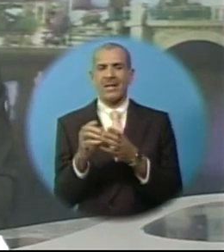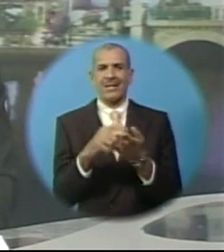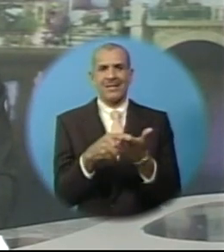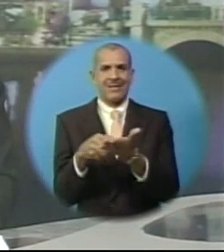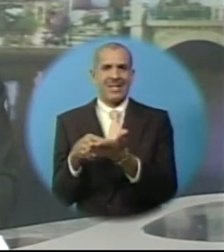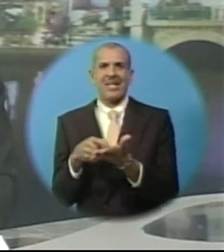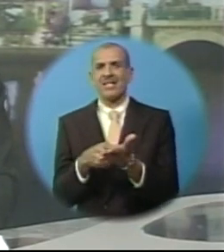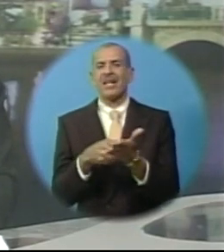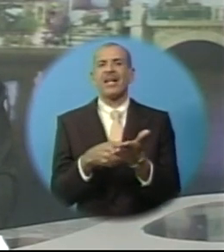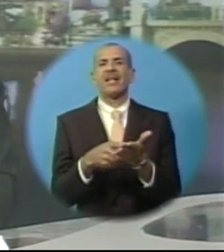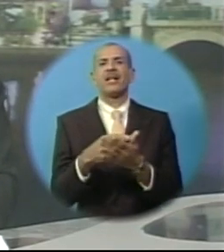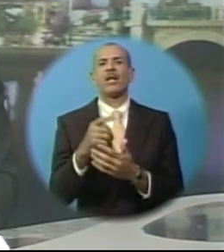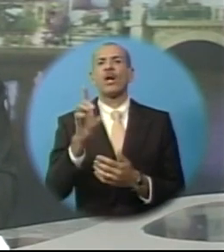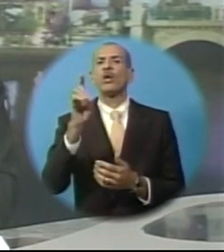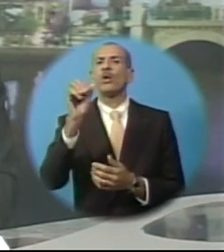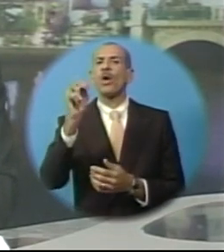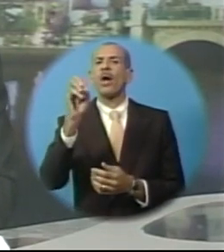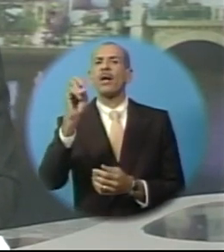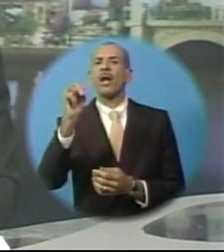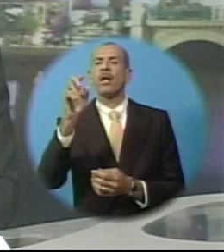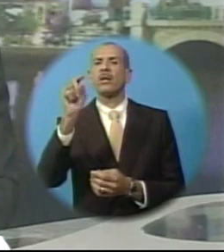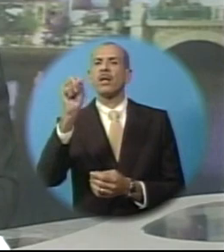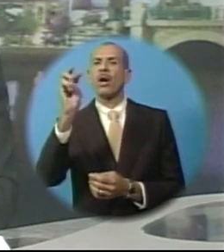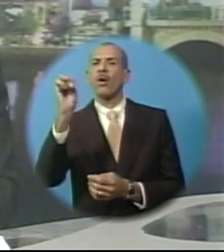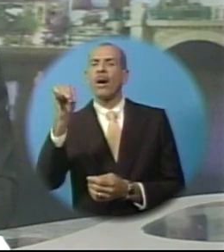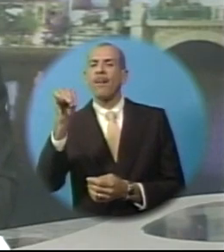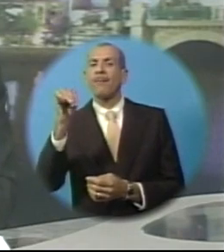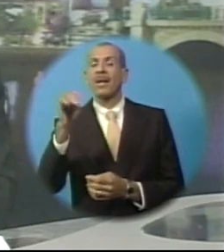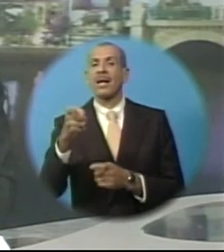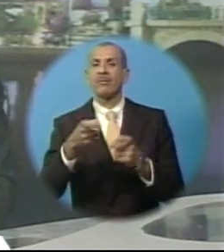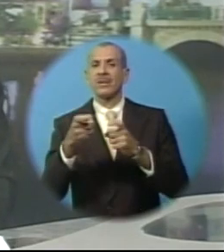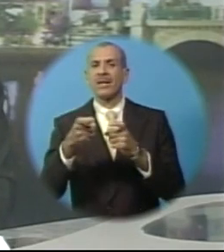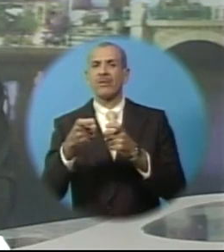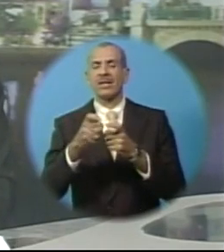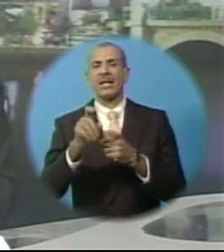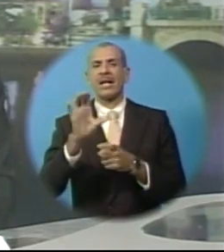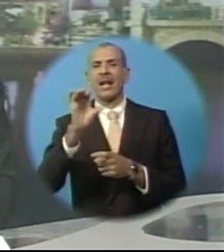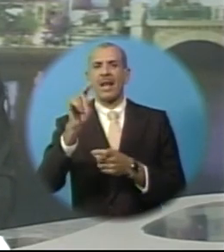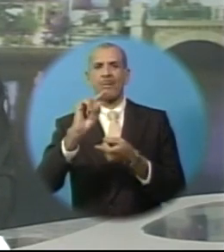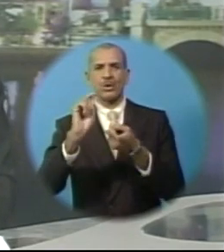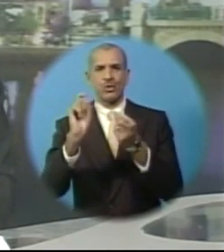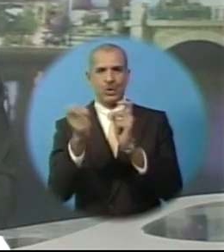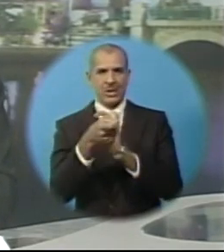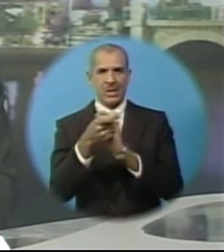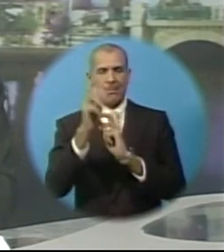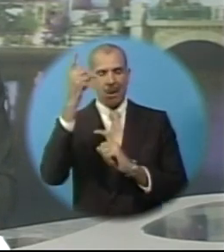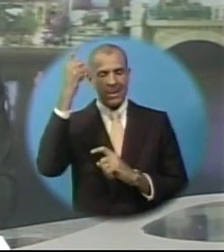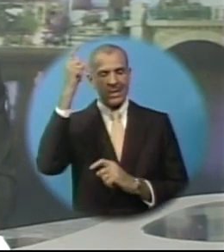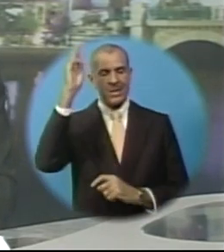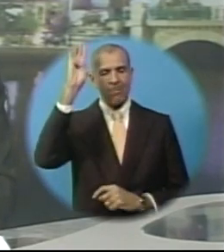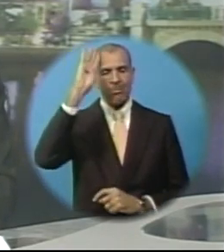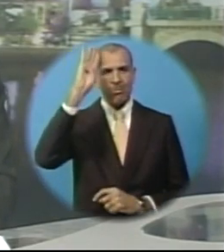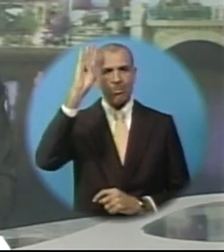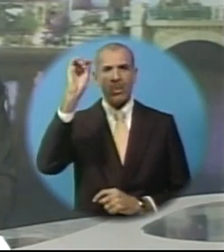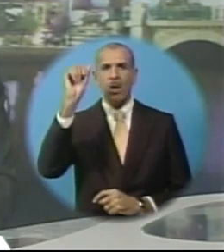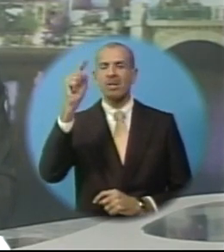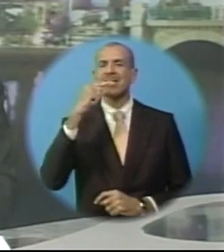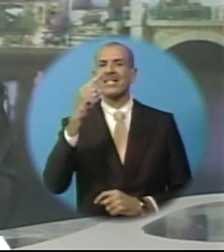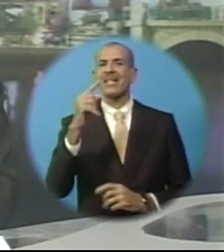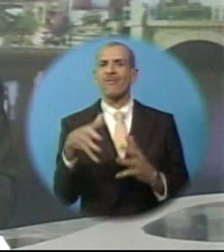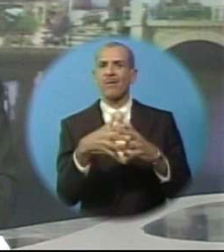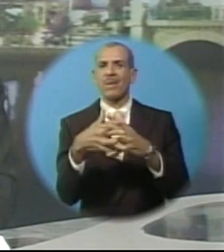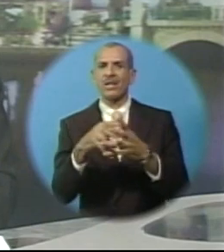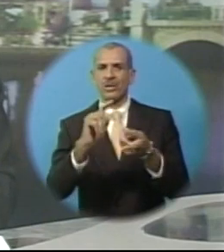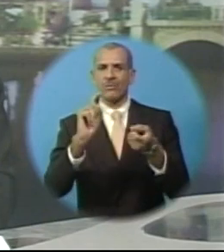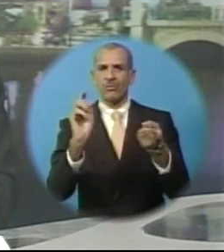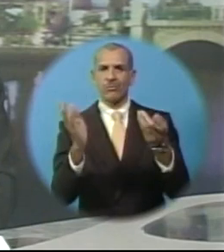with the incoming Donald Trump administration on the issue of climate change. Prime Minister Brown says if the United States wavers